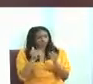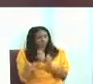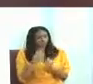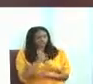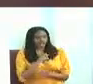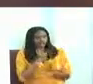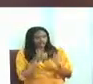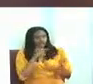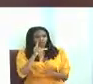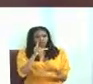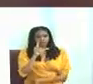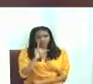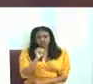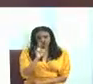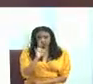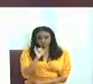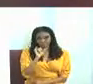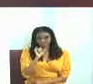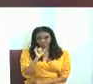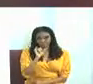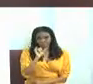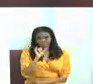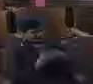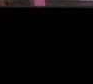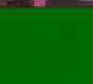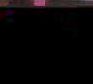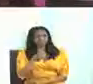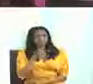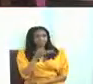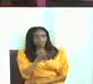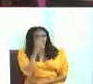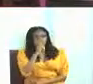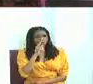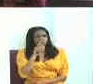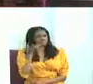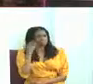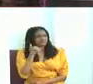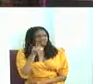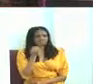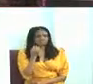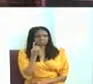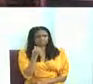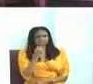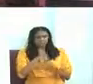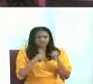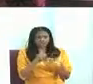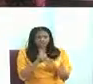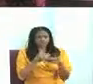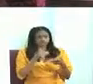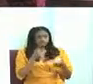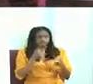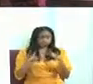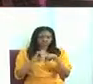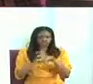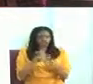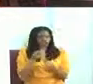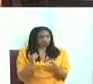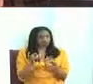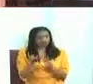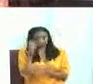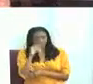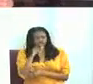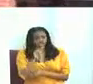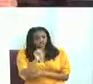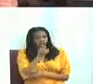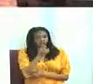Rouge, Louisiana. She was there for the last 11 and a half years before coming to you last June. And Dr.